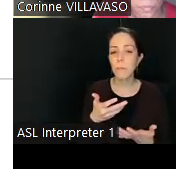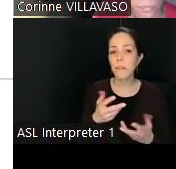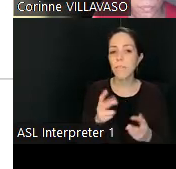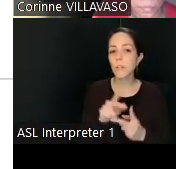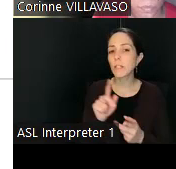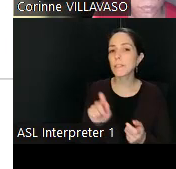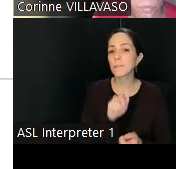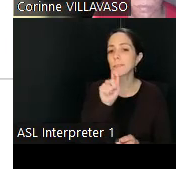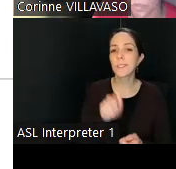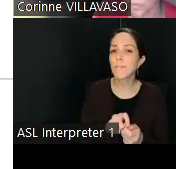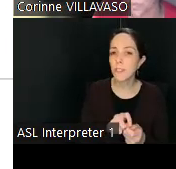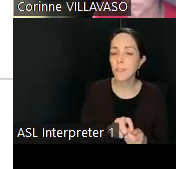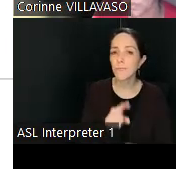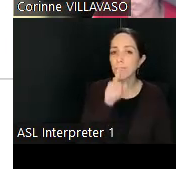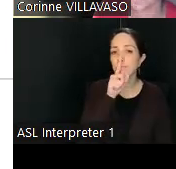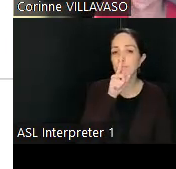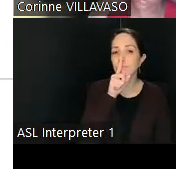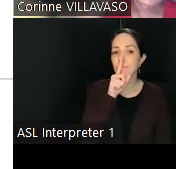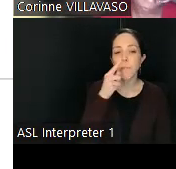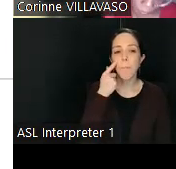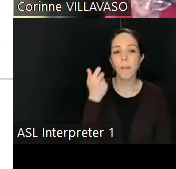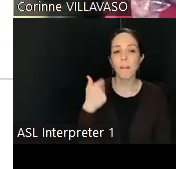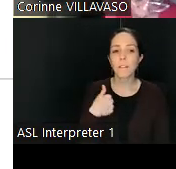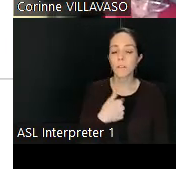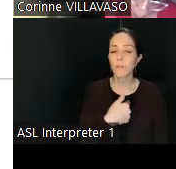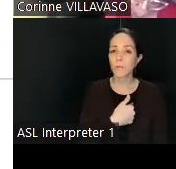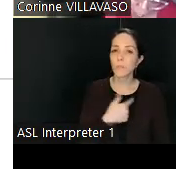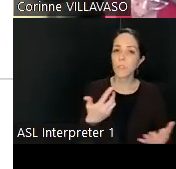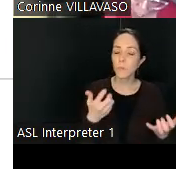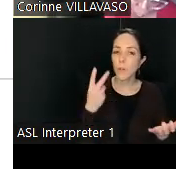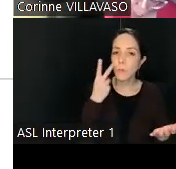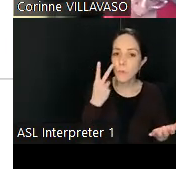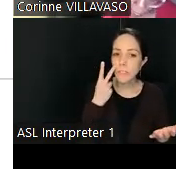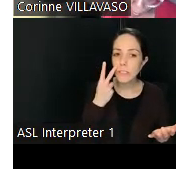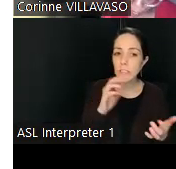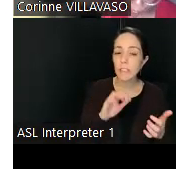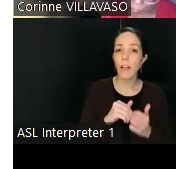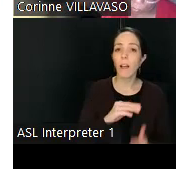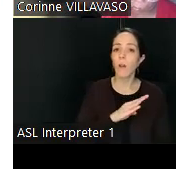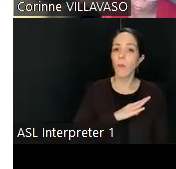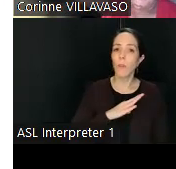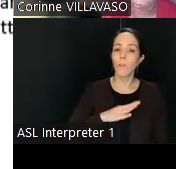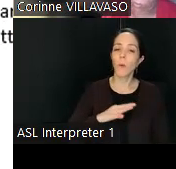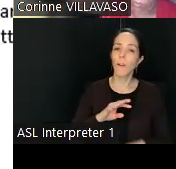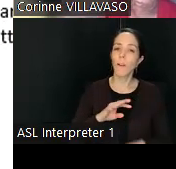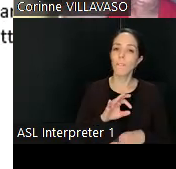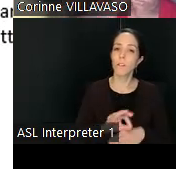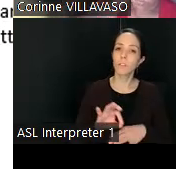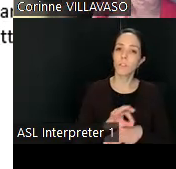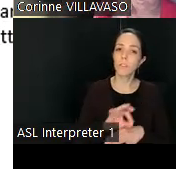it, because we want to see how the board functions, how it meets and everything like that too.